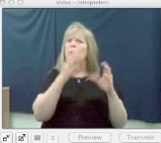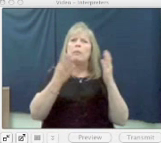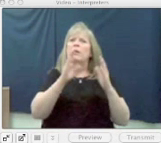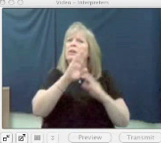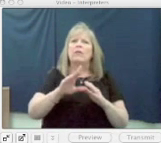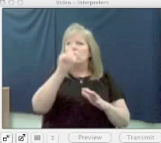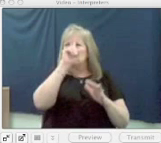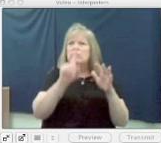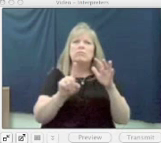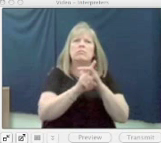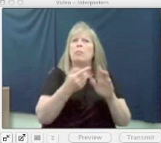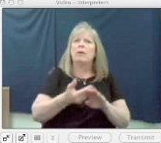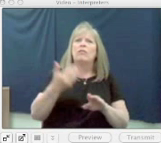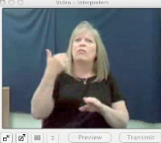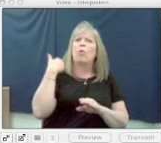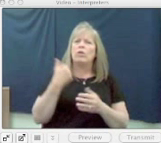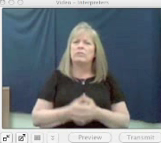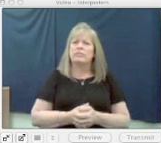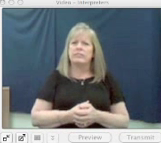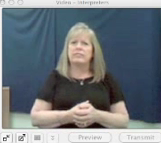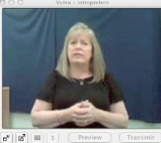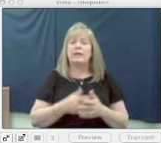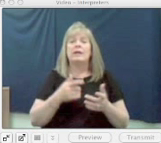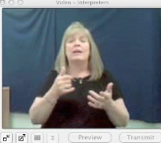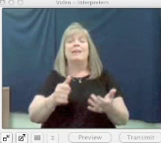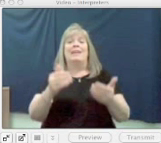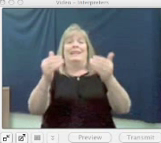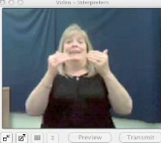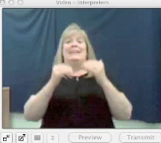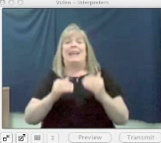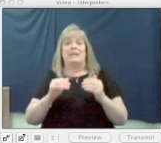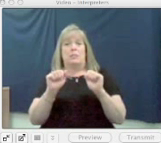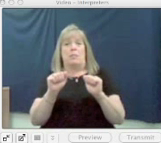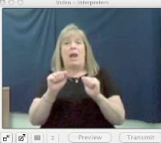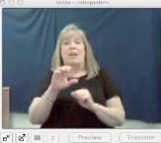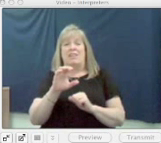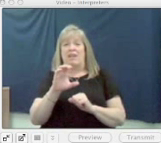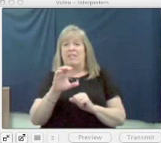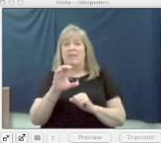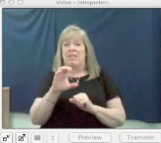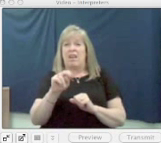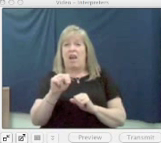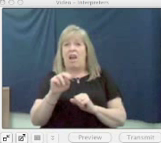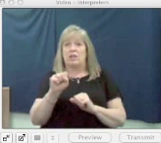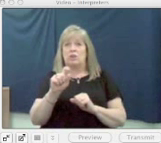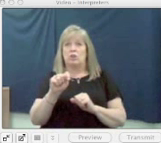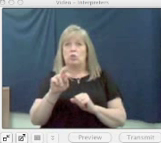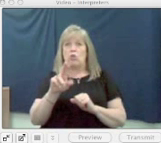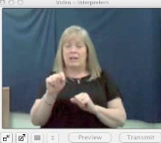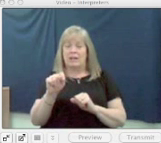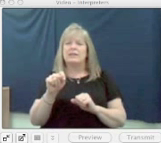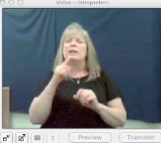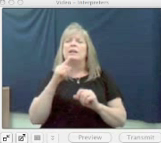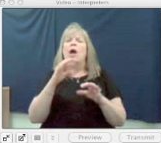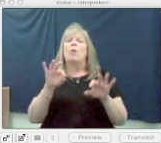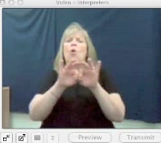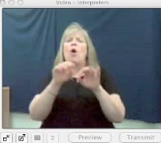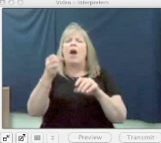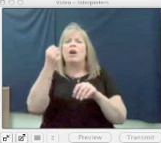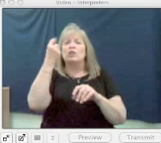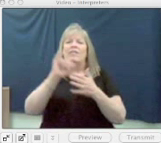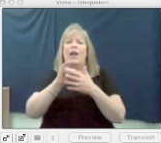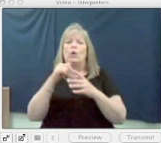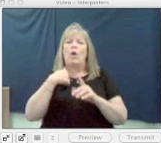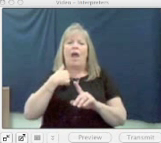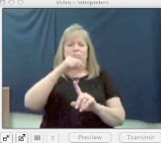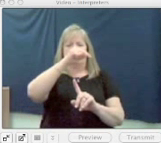The next proposed construct that we're going to be spending time on is understanding this idea of a constellation of